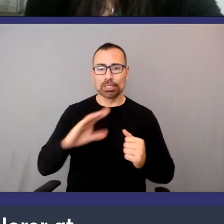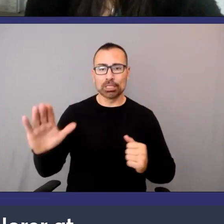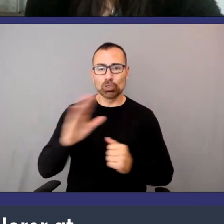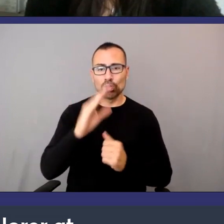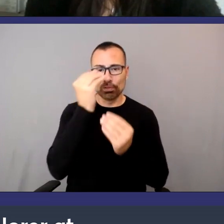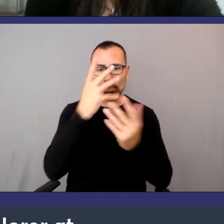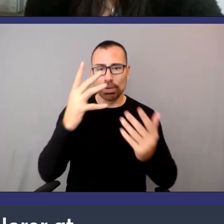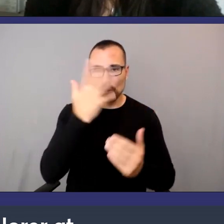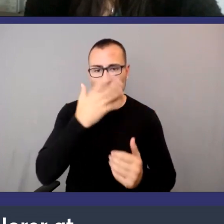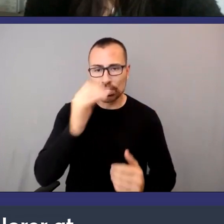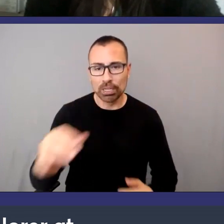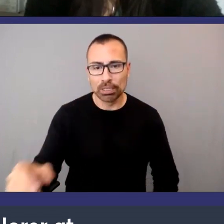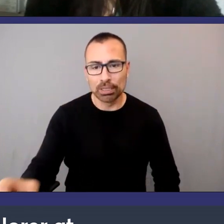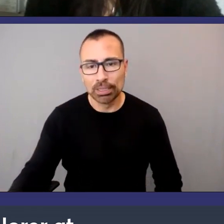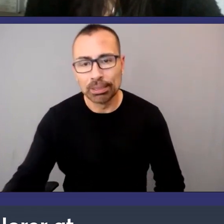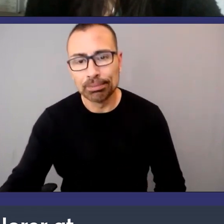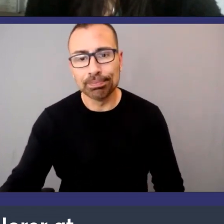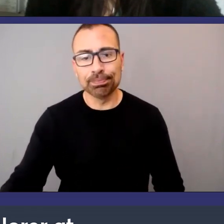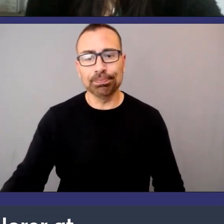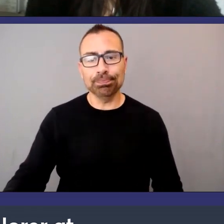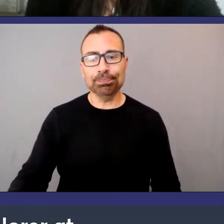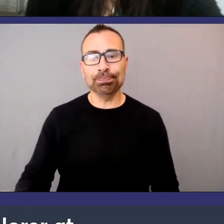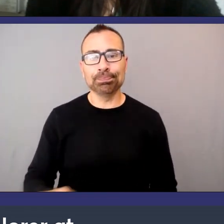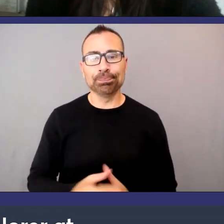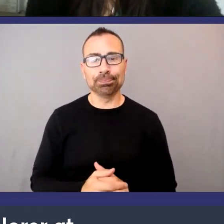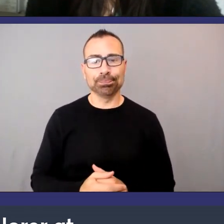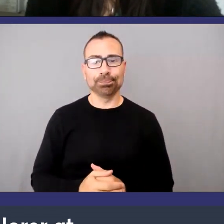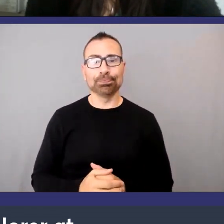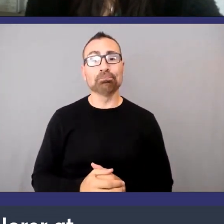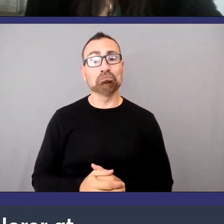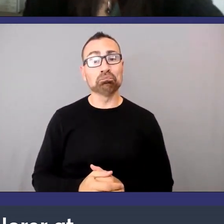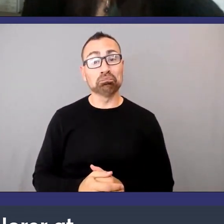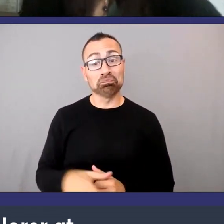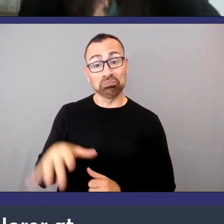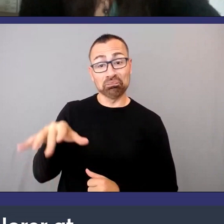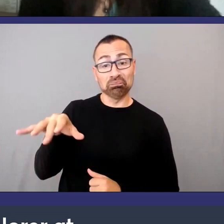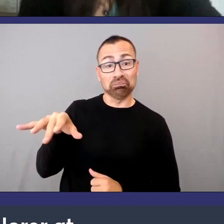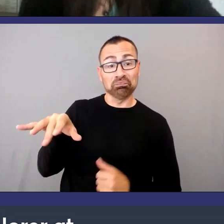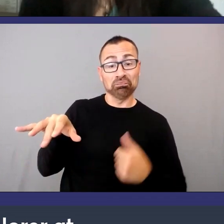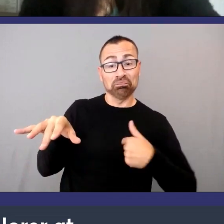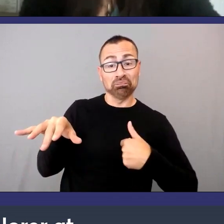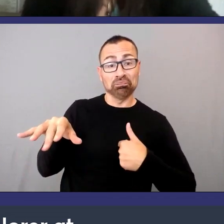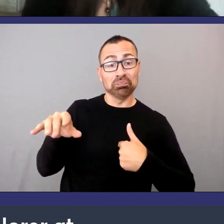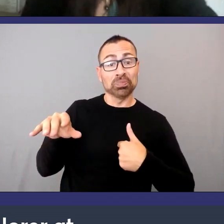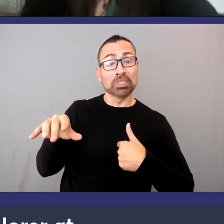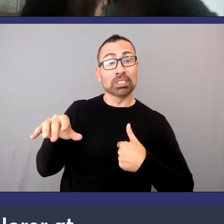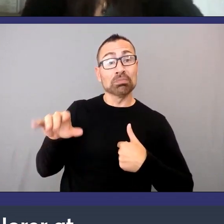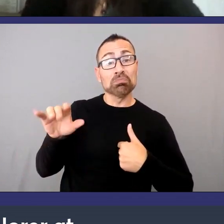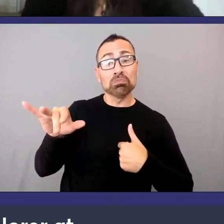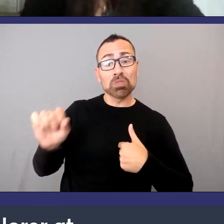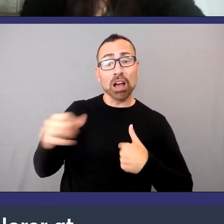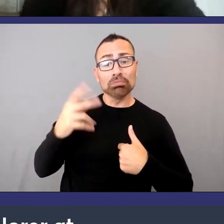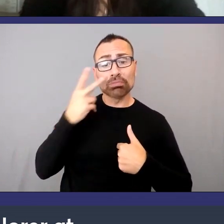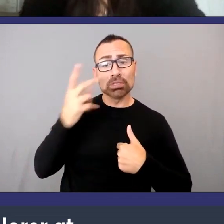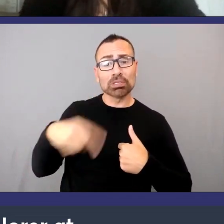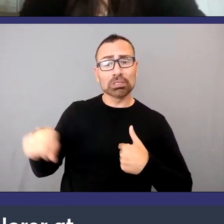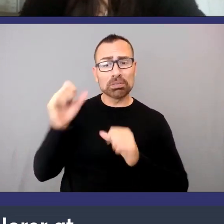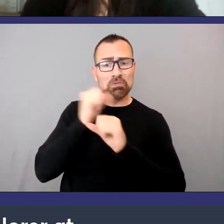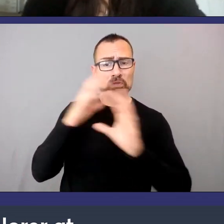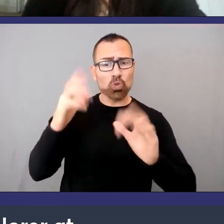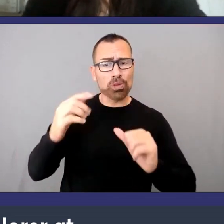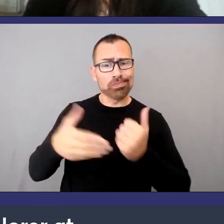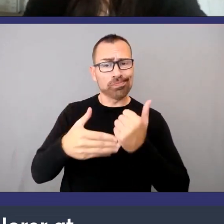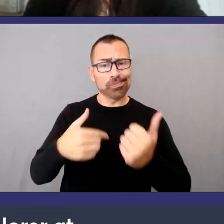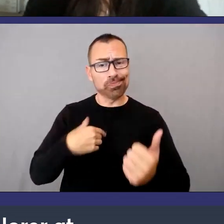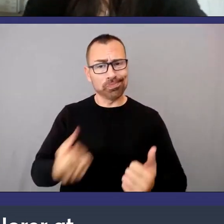looks like. Yeah, I mean, I just seeing the visual helped me really understand the kind of underlying technology a lot better. So I could see this, in